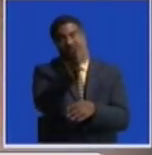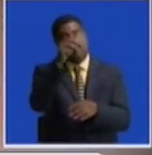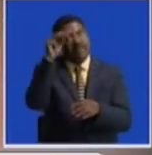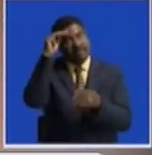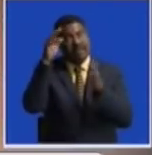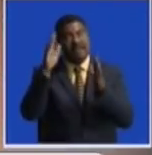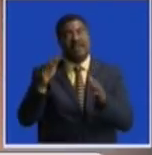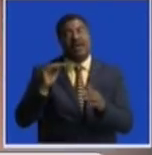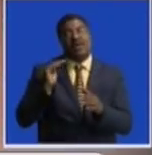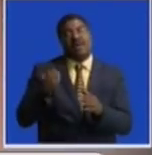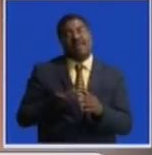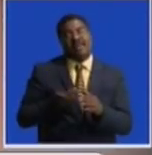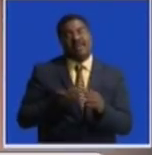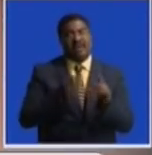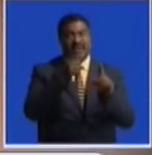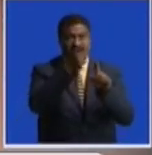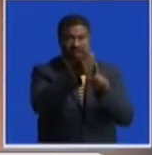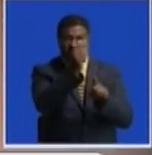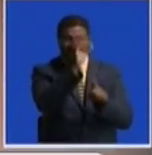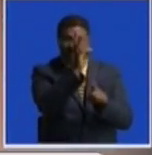Affairs from 1968 to